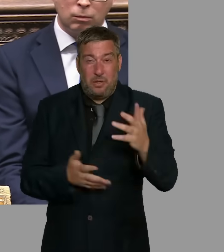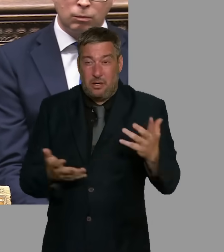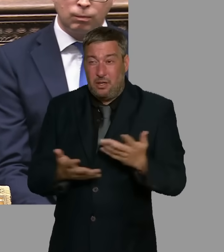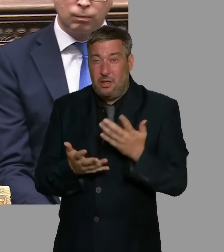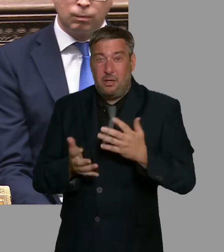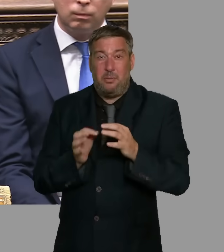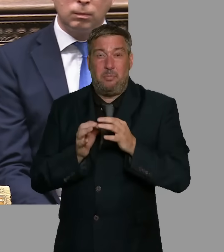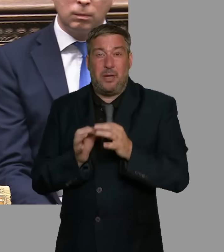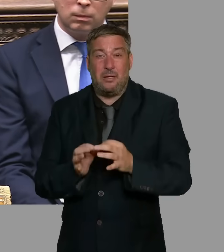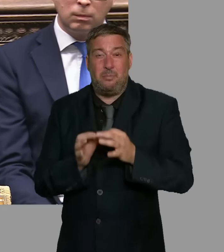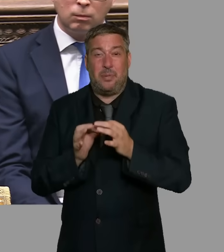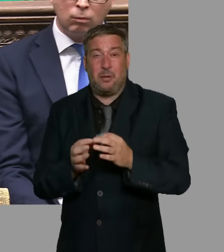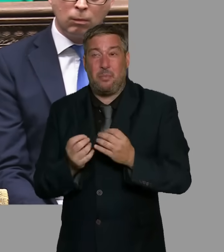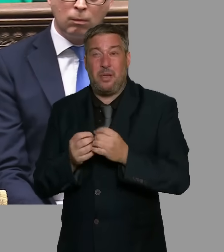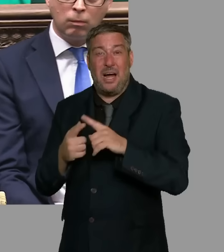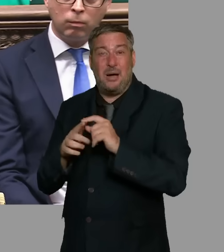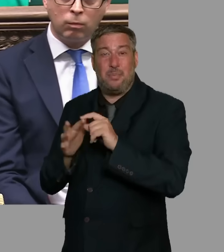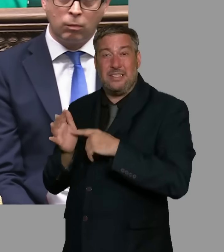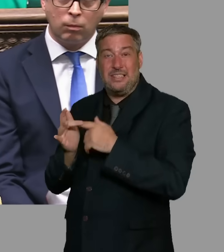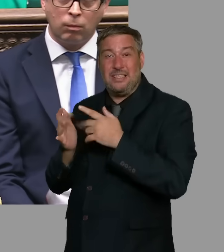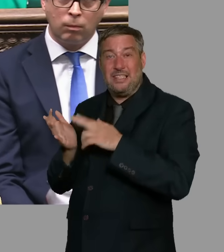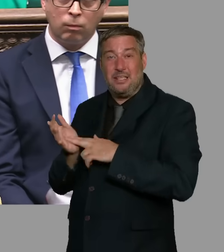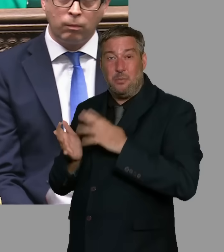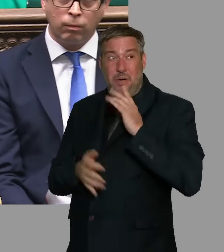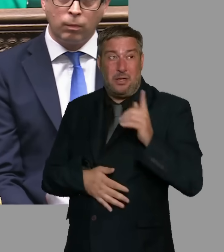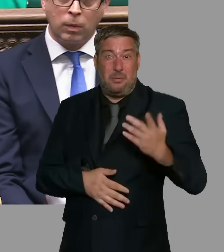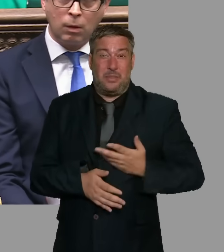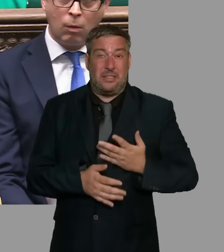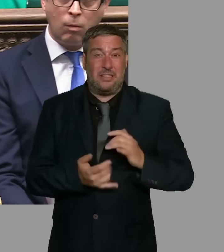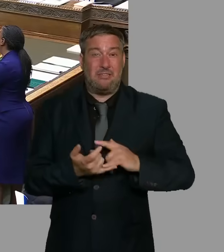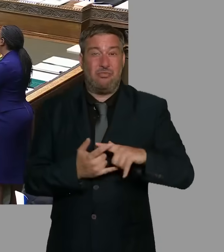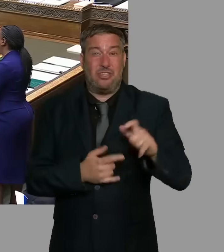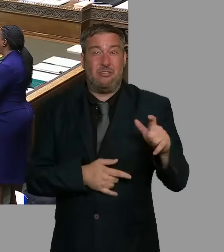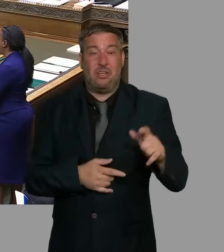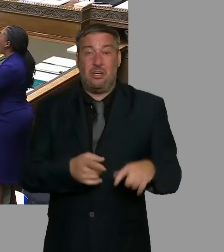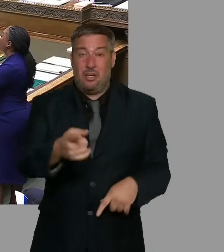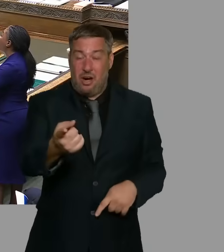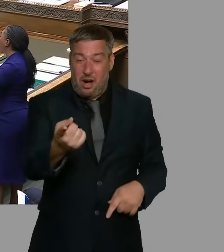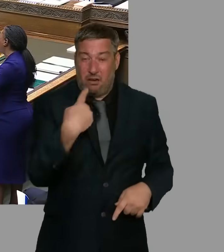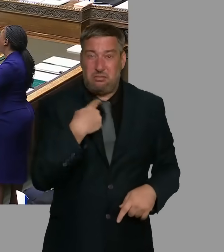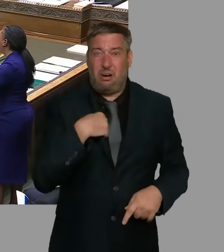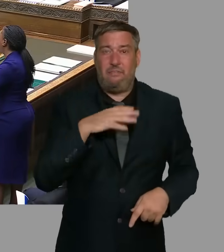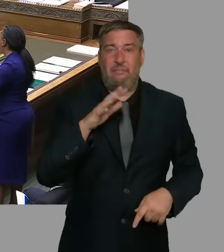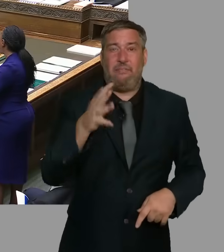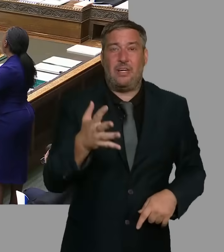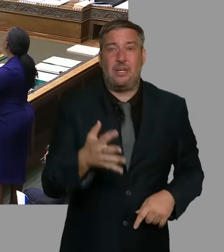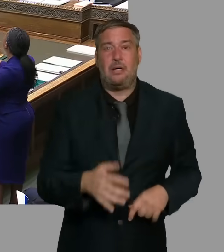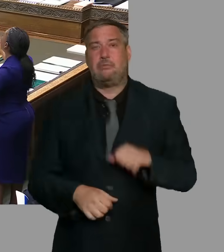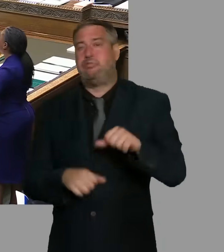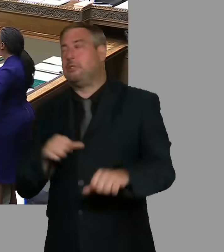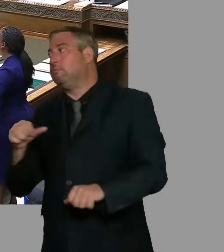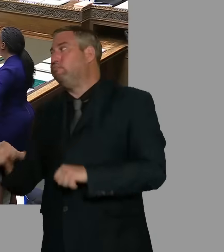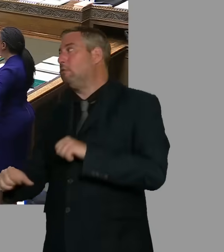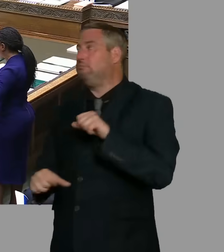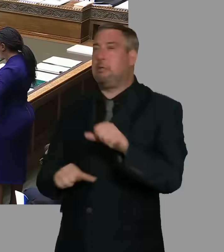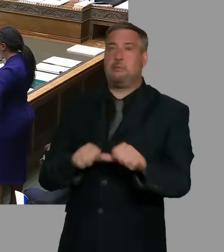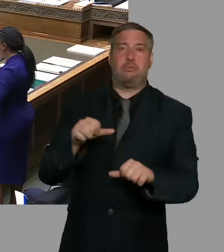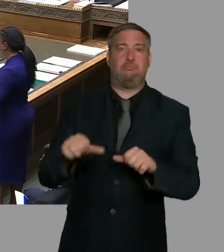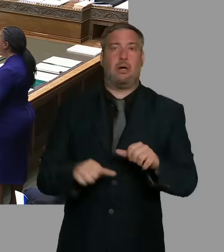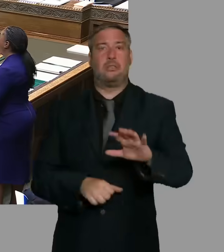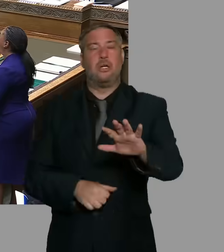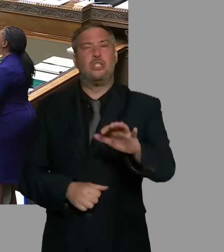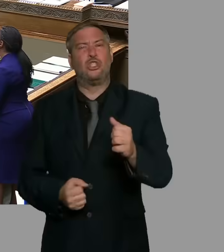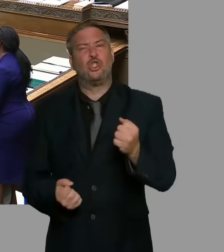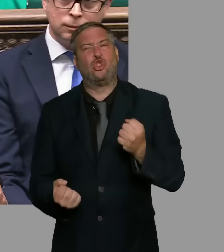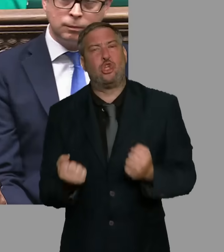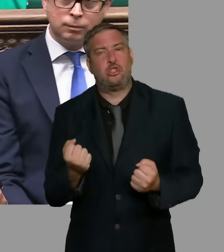his Deputy Prime Minister. They all cheered and congratulated themselves. She was gone 2 days later. His face too is broken, and he's got a totally new front